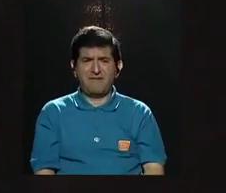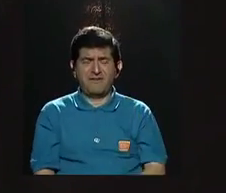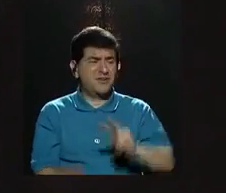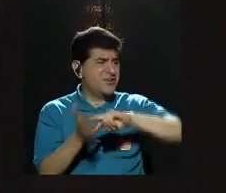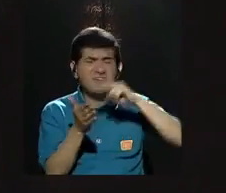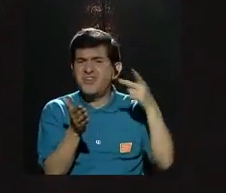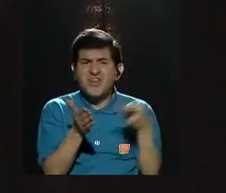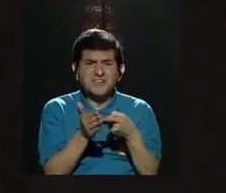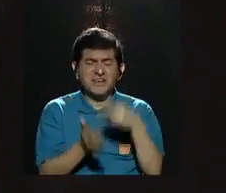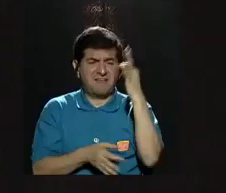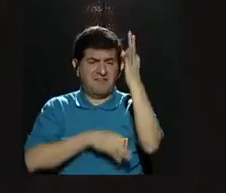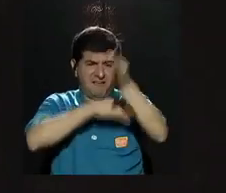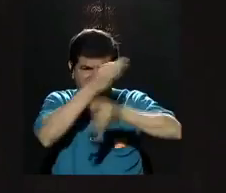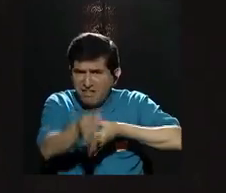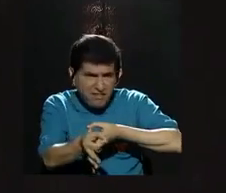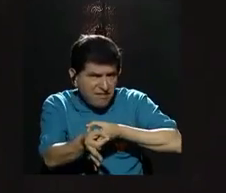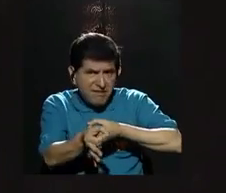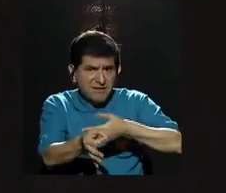substituting